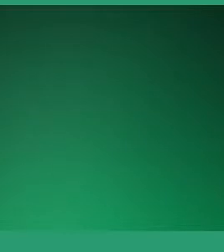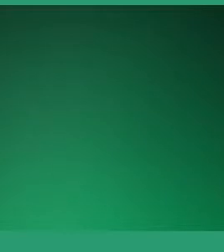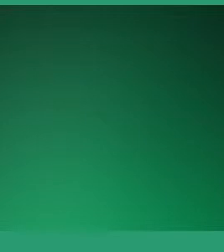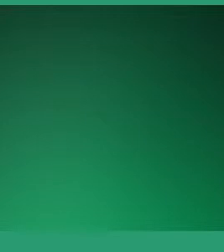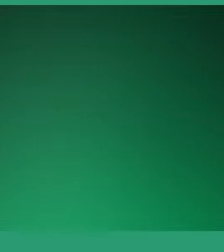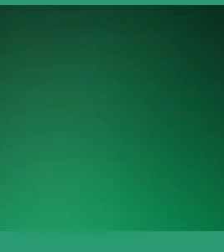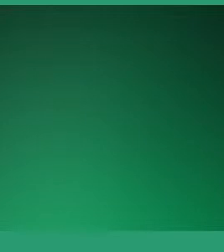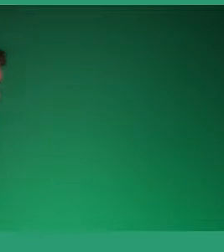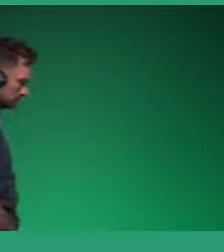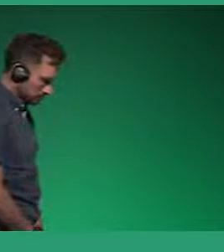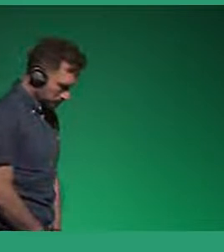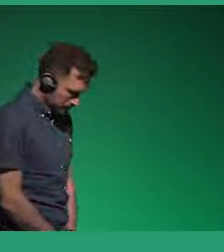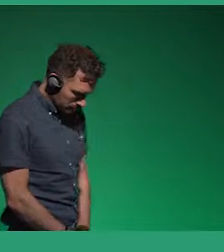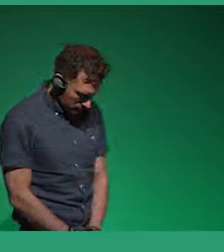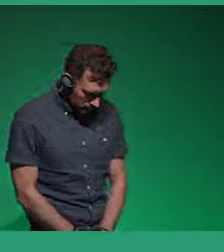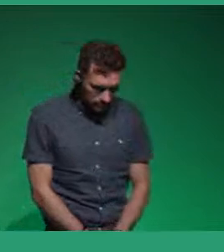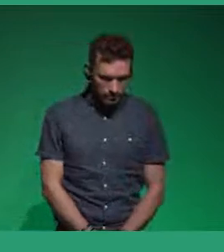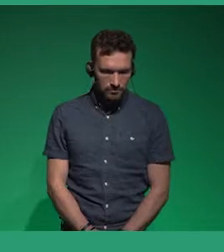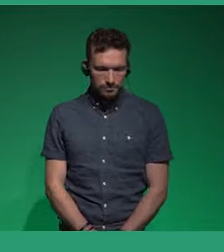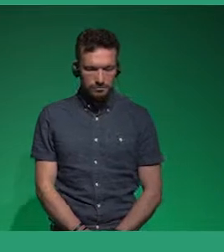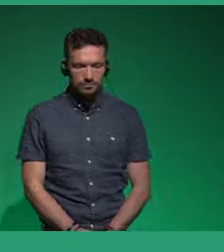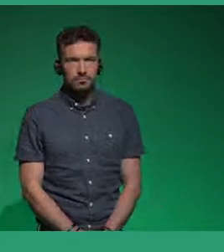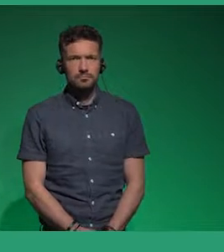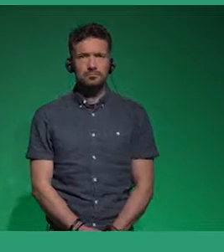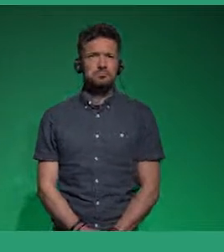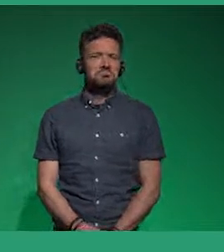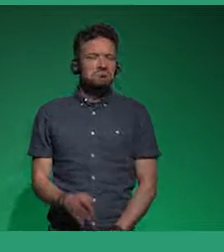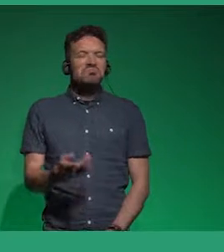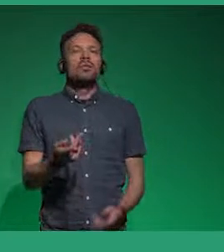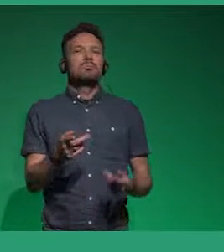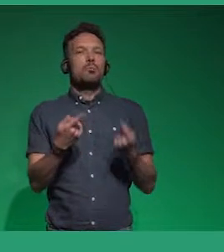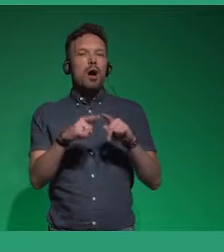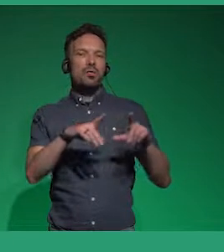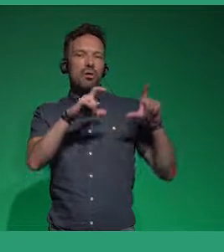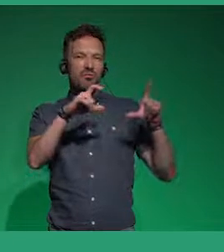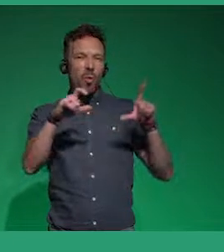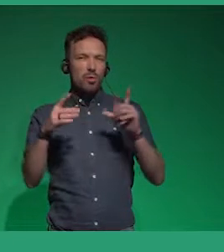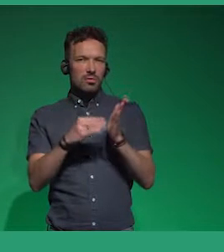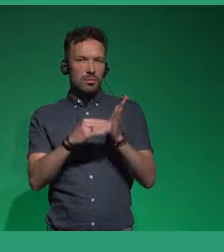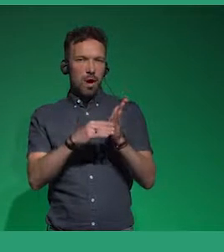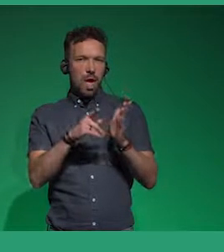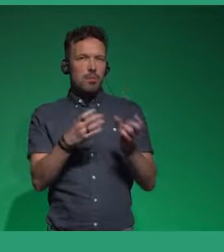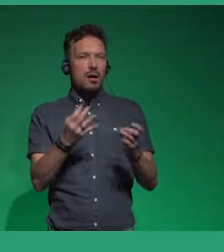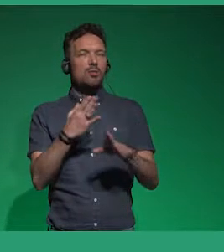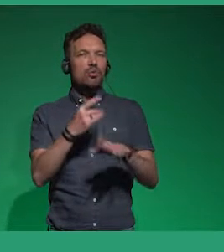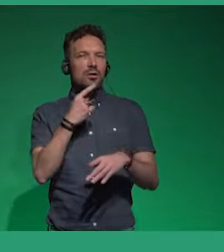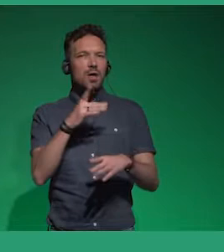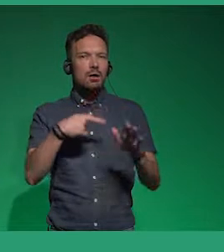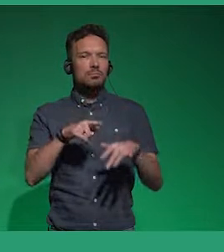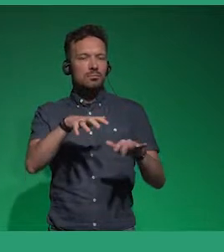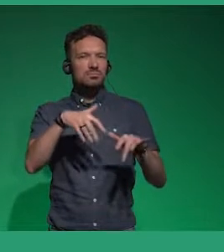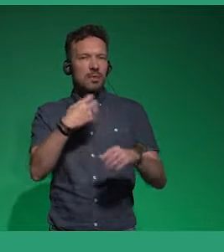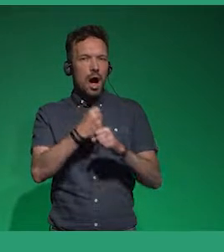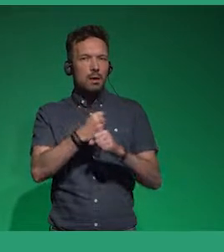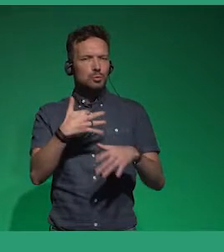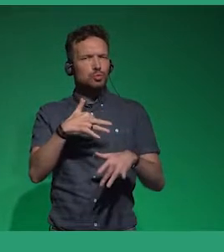from the field. As Alexander already outlined, it's quite strenuous and complicated to work there